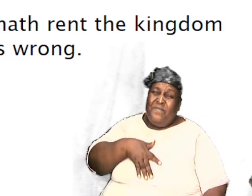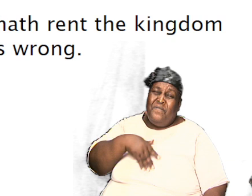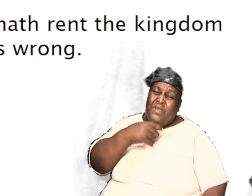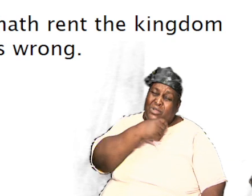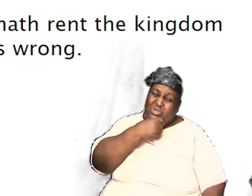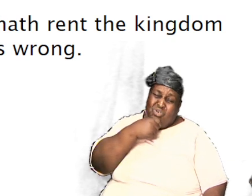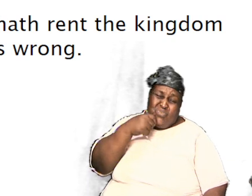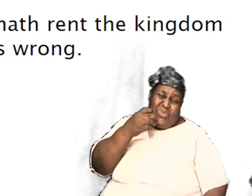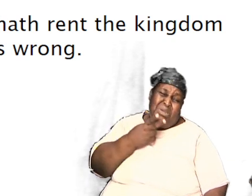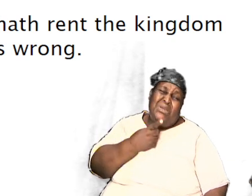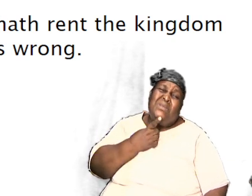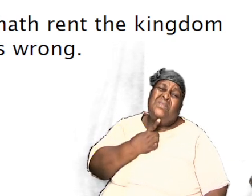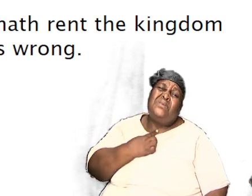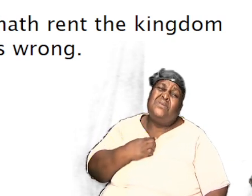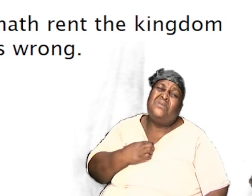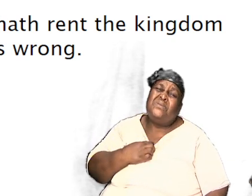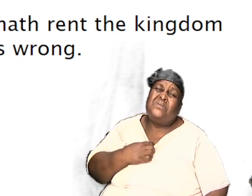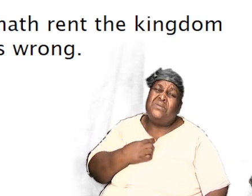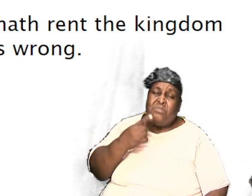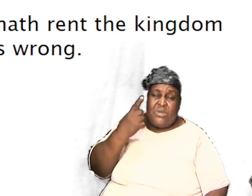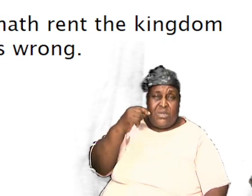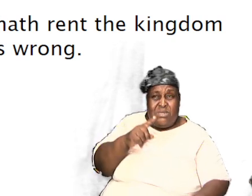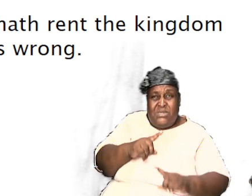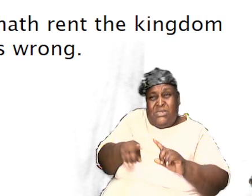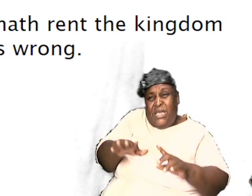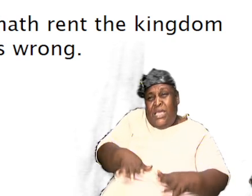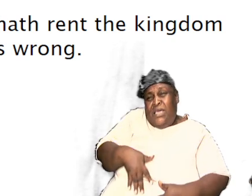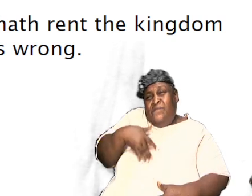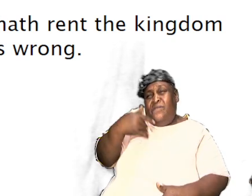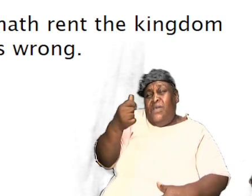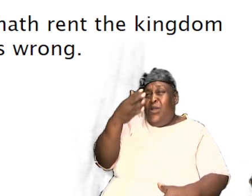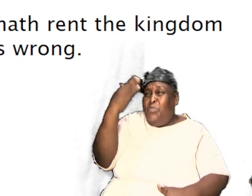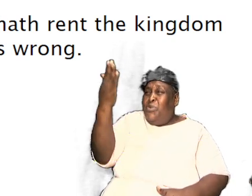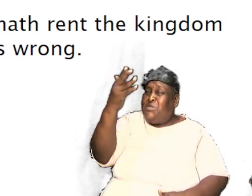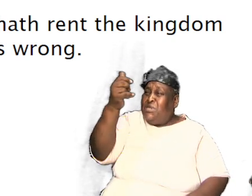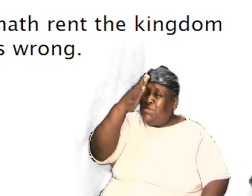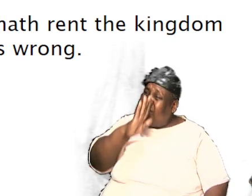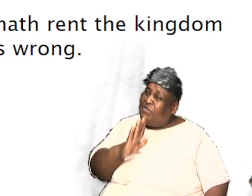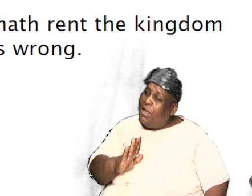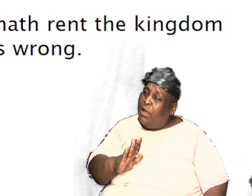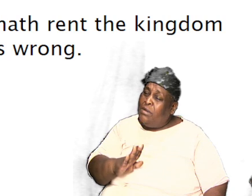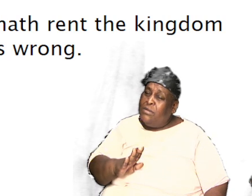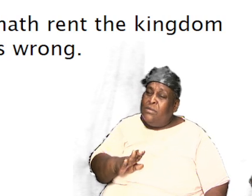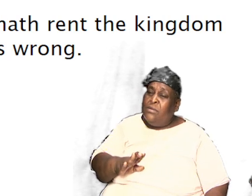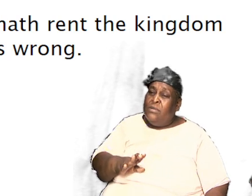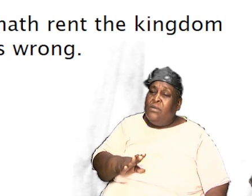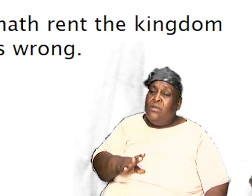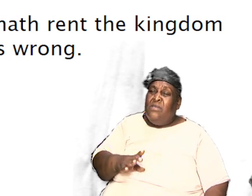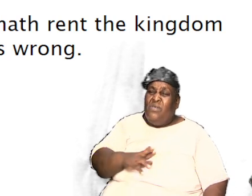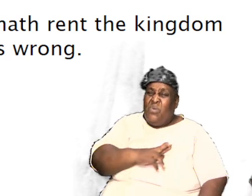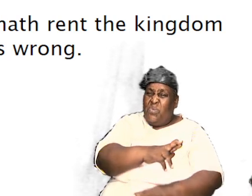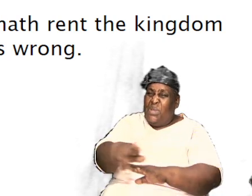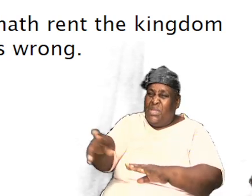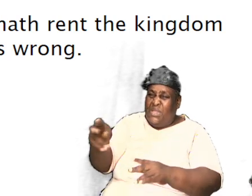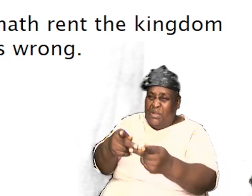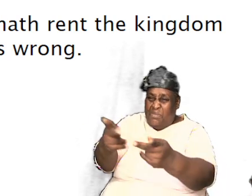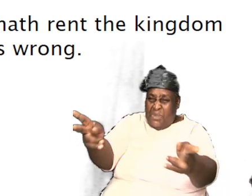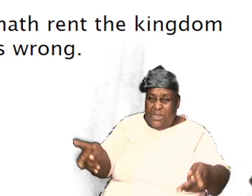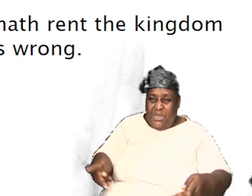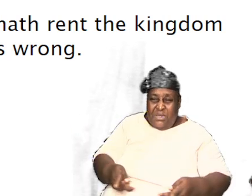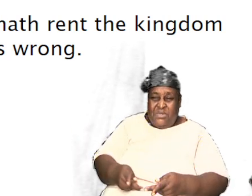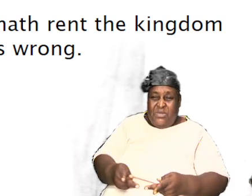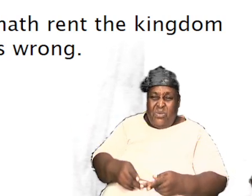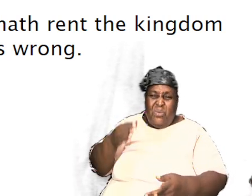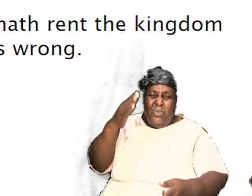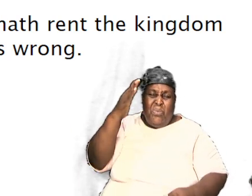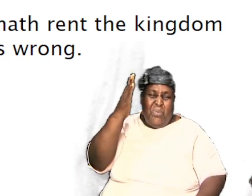feel thirsty, because you can't feel the presence of God. You ever get to that place yet? You